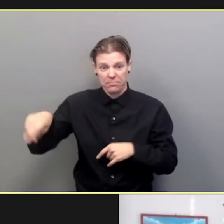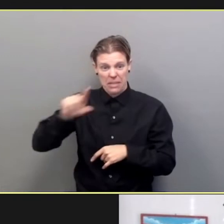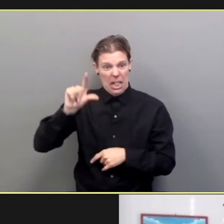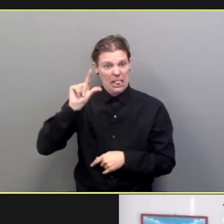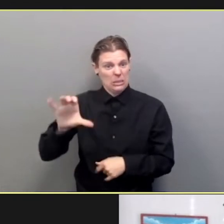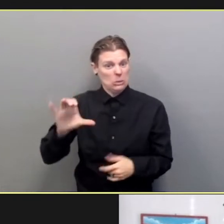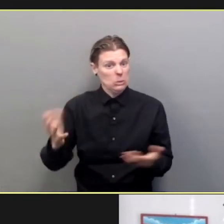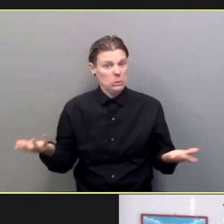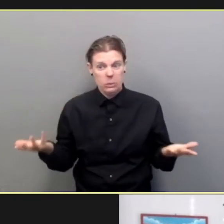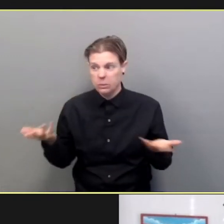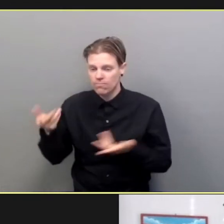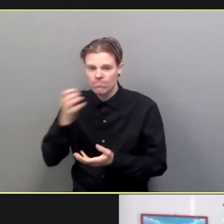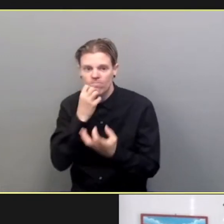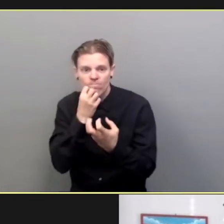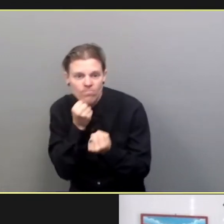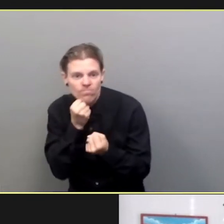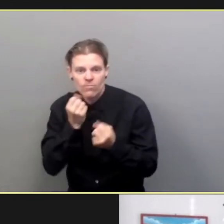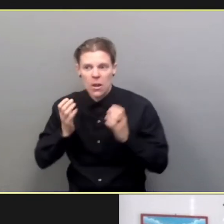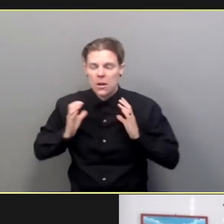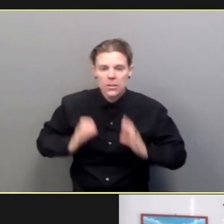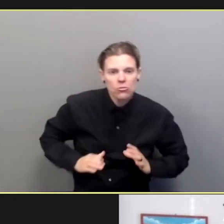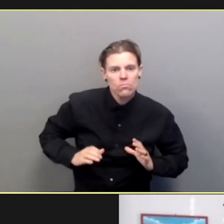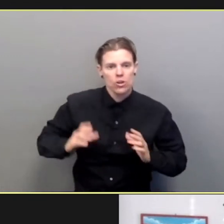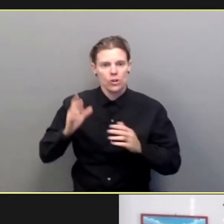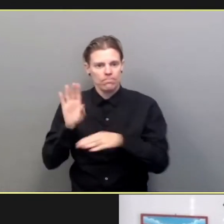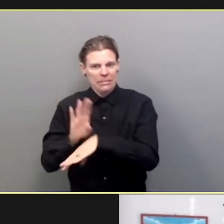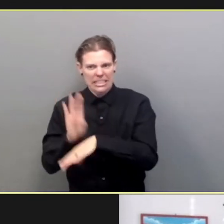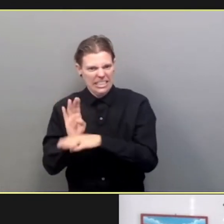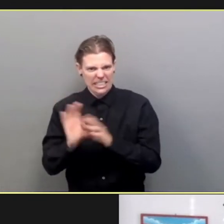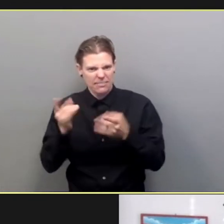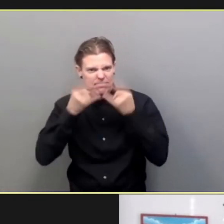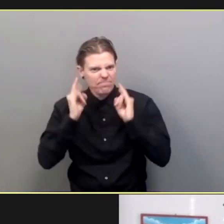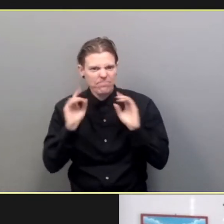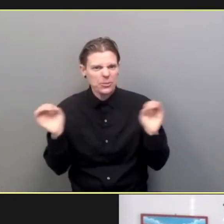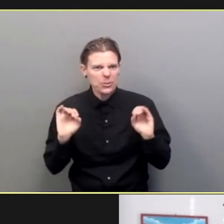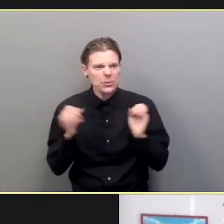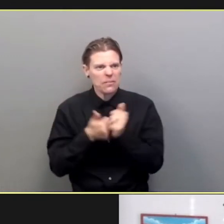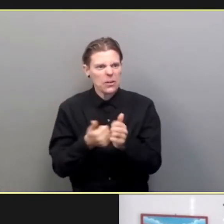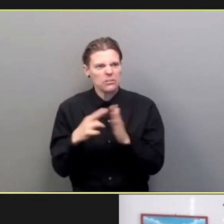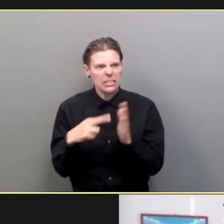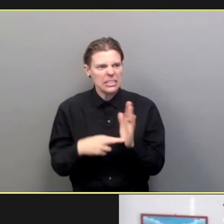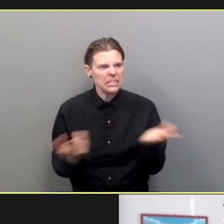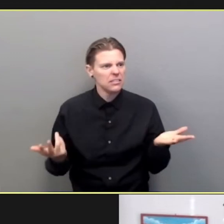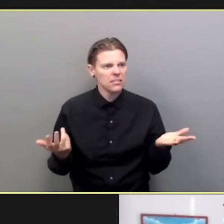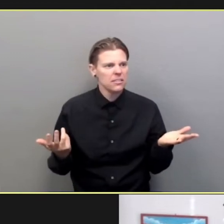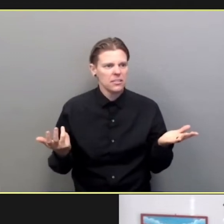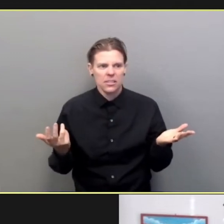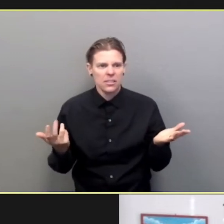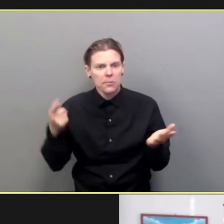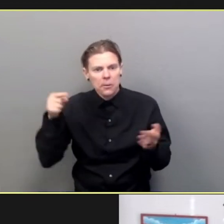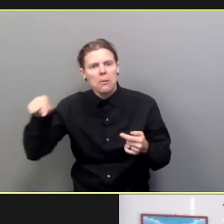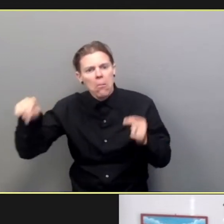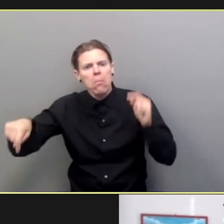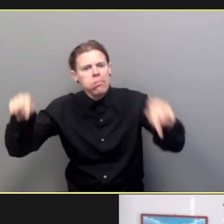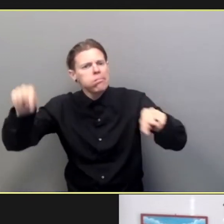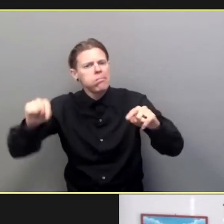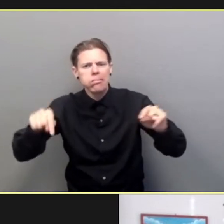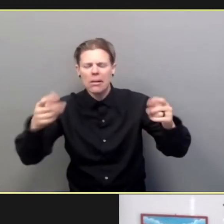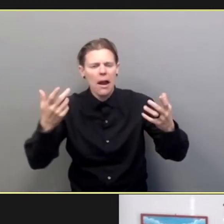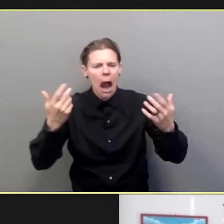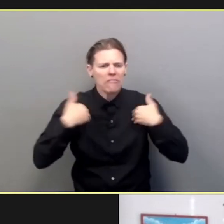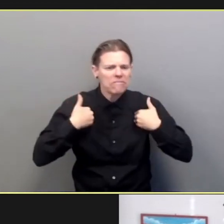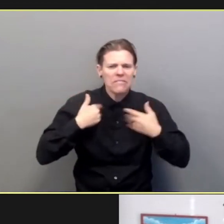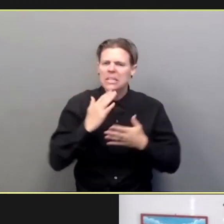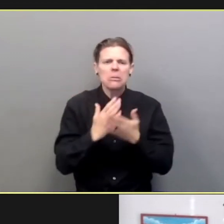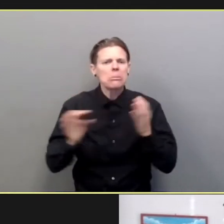like every other business I walk into is not enforcing it. And I know from our own